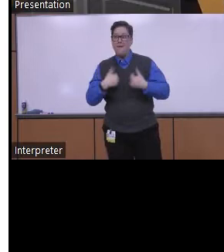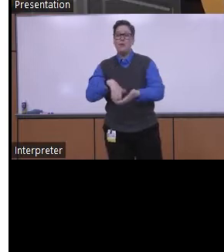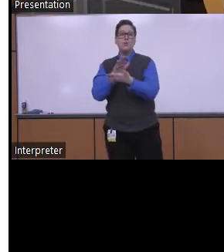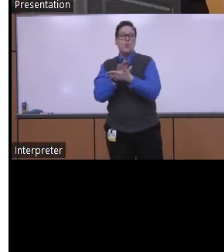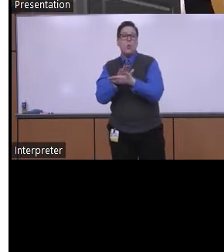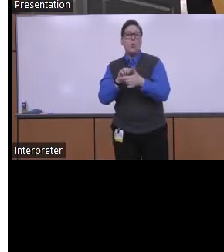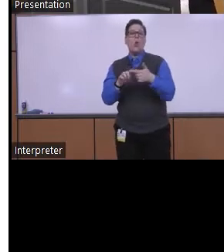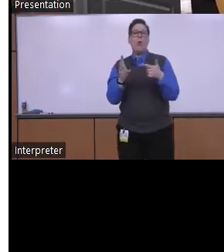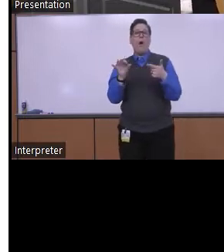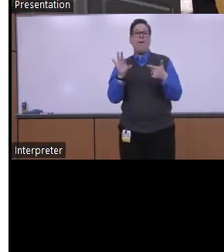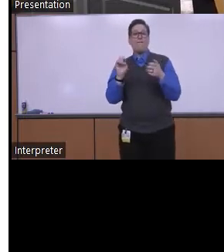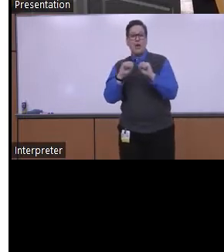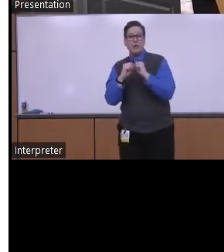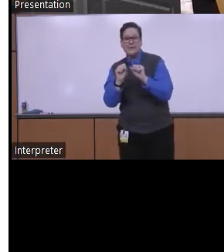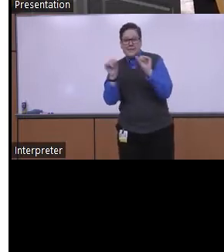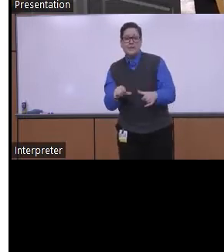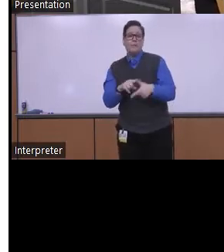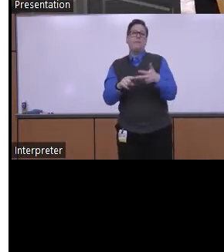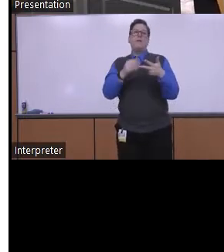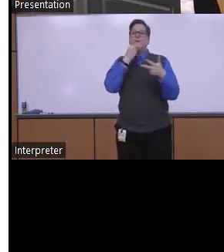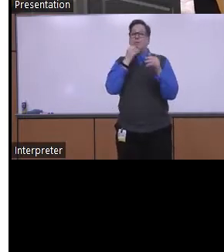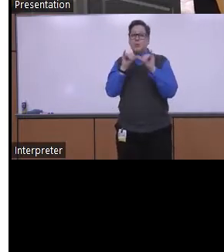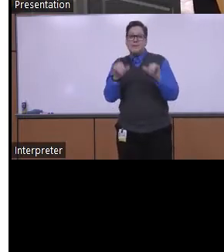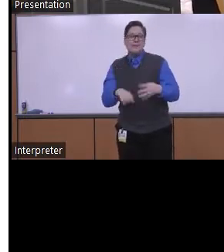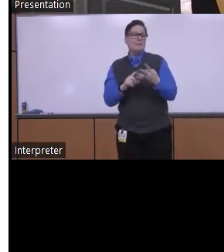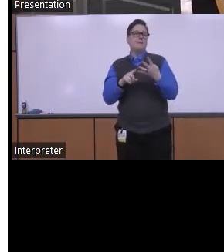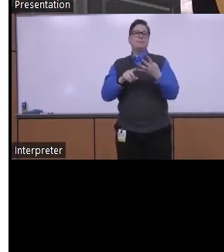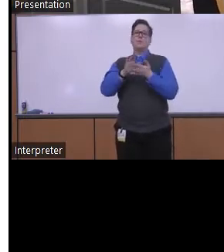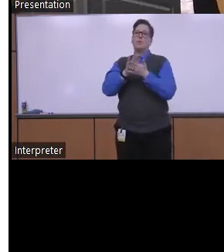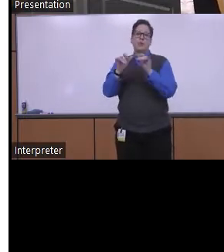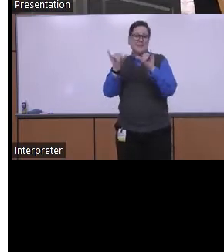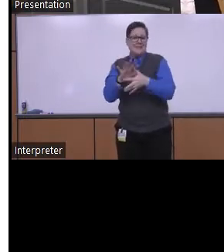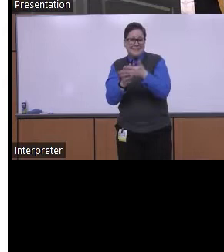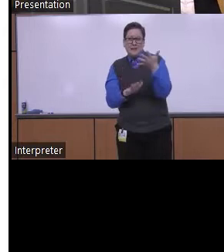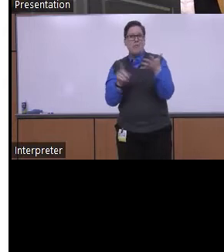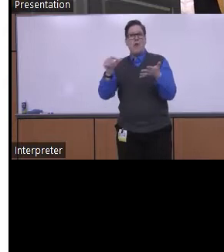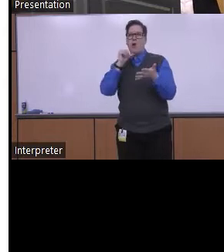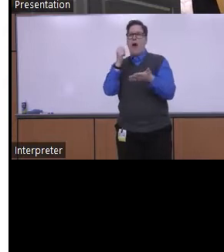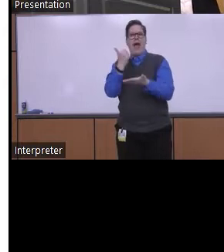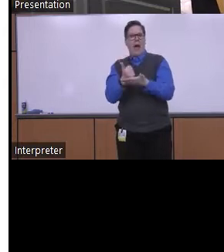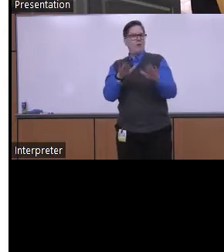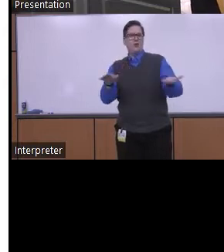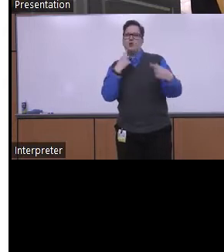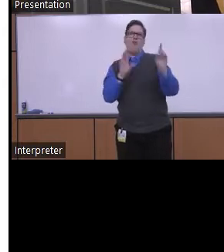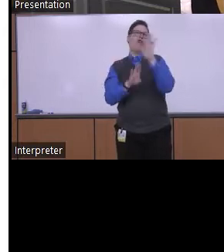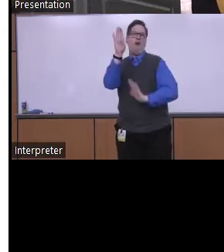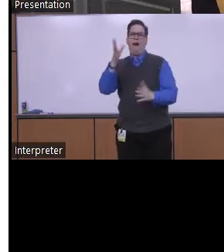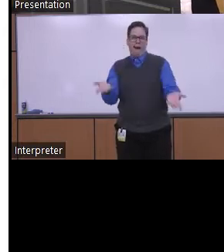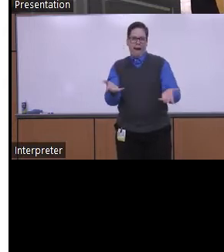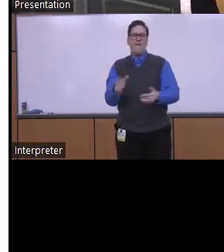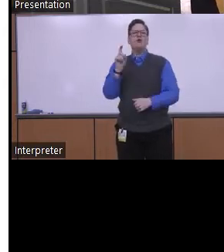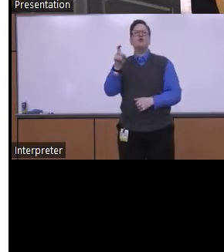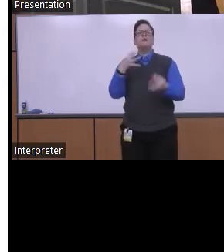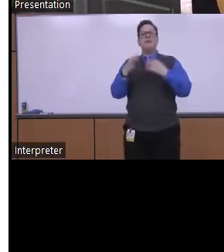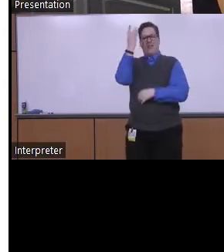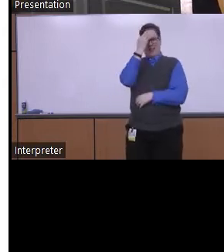social welfare systems, food support systems, and healthcare systems were not doing enough to ensure that kids can thrive. We should think